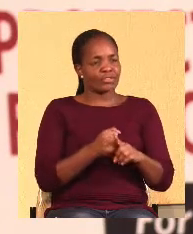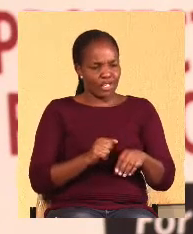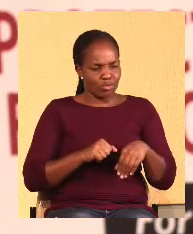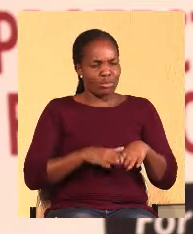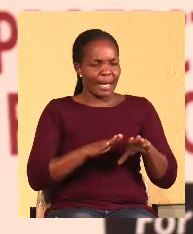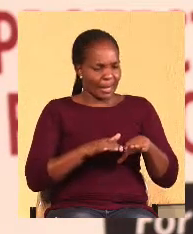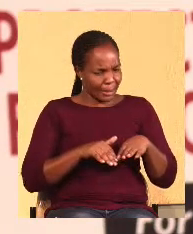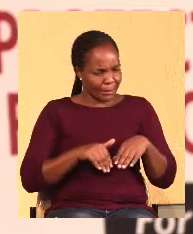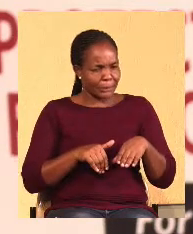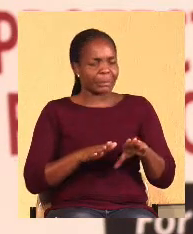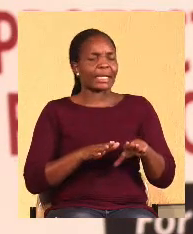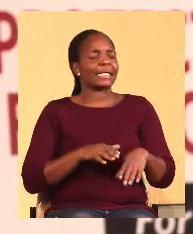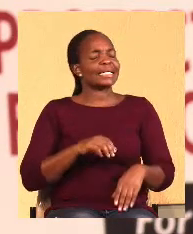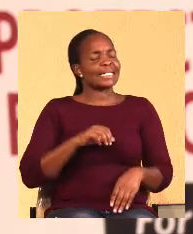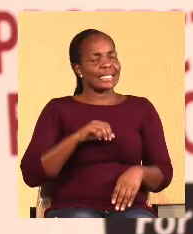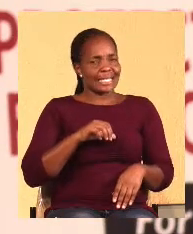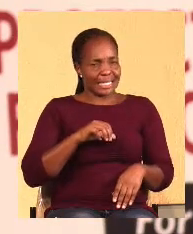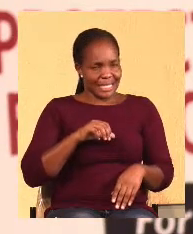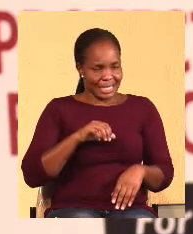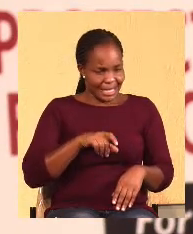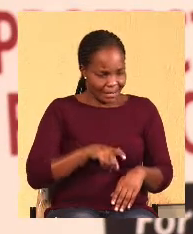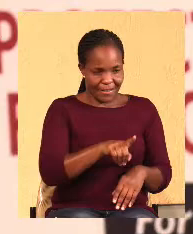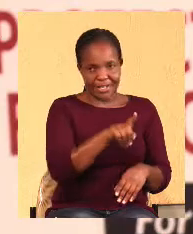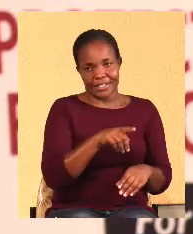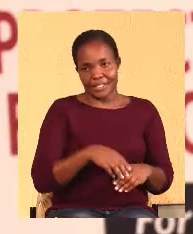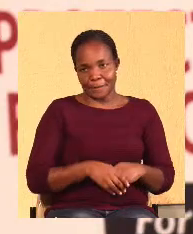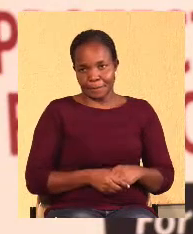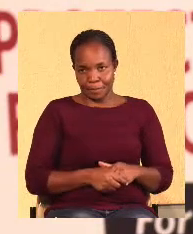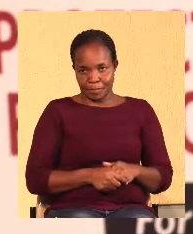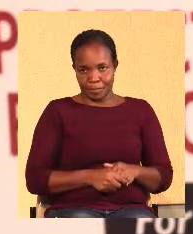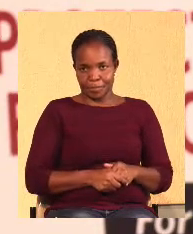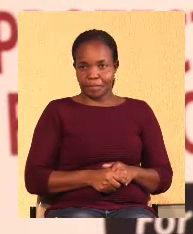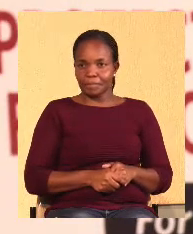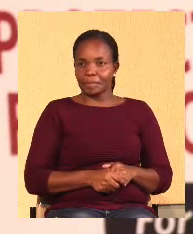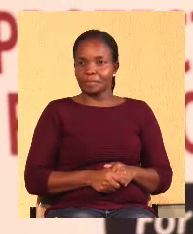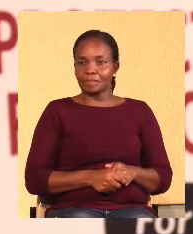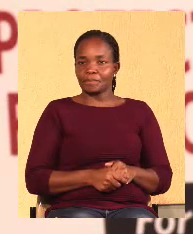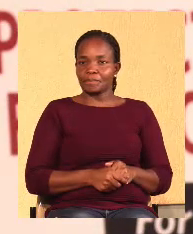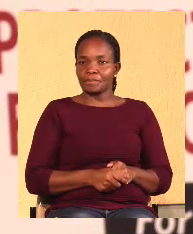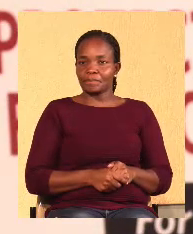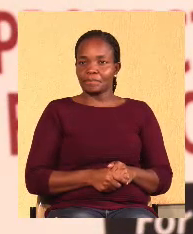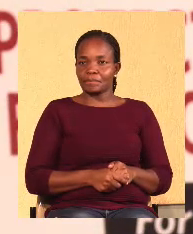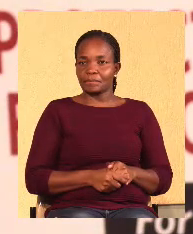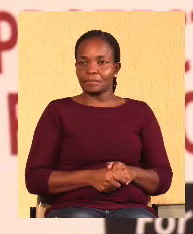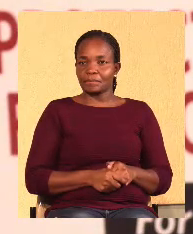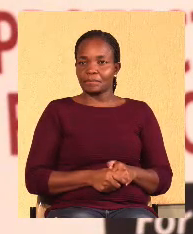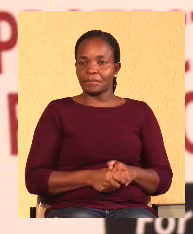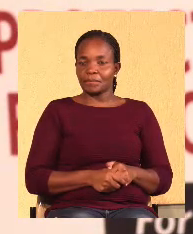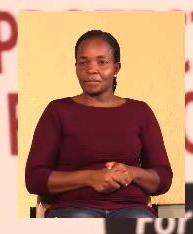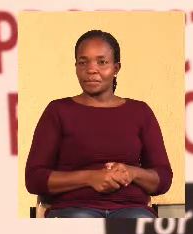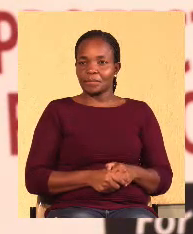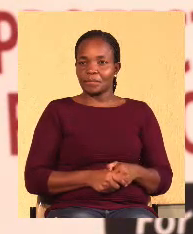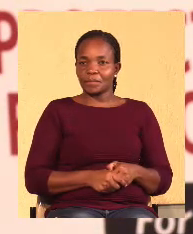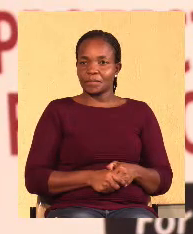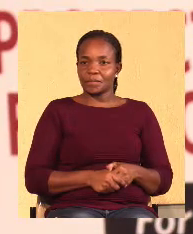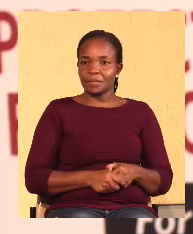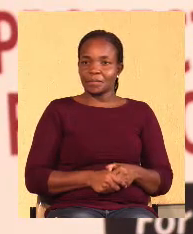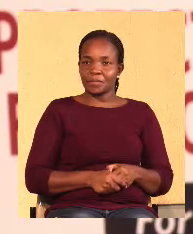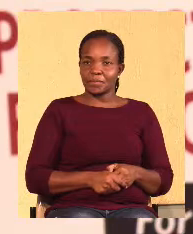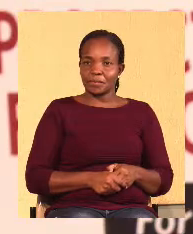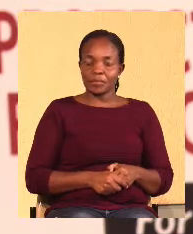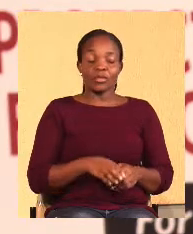is fighting, trying to get rid of that what is, does not belong there. Okay. So that's merely based